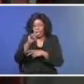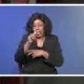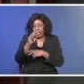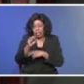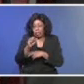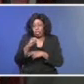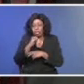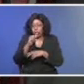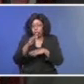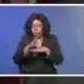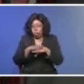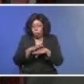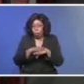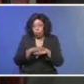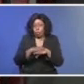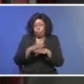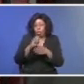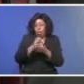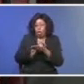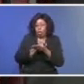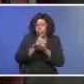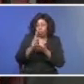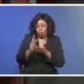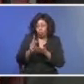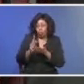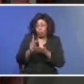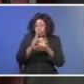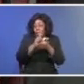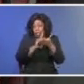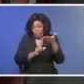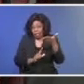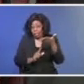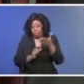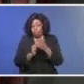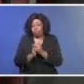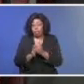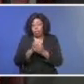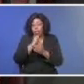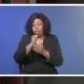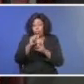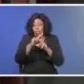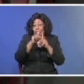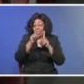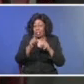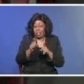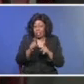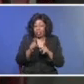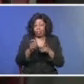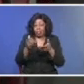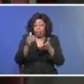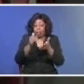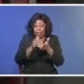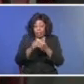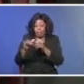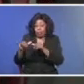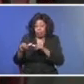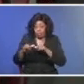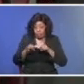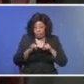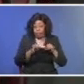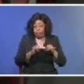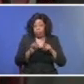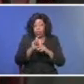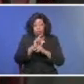that are sitting on a unapproved list, meaning they haven't been tested against standards